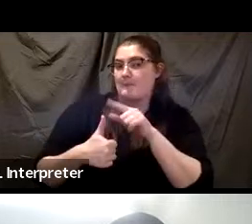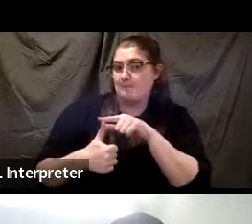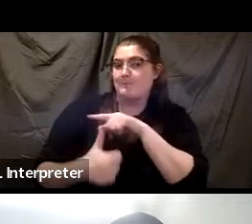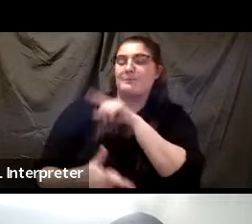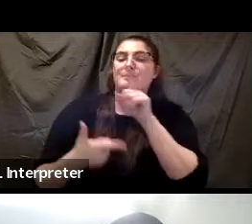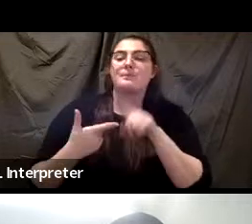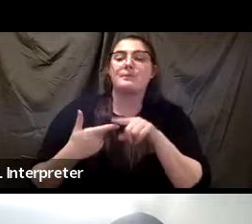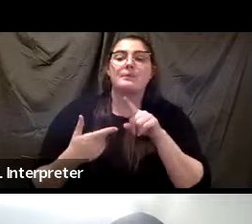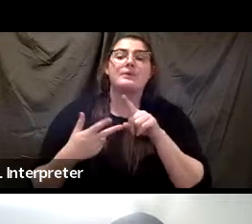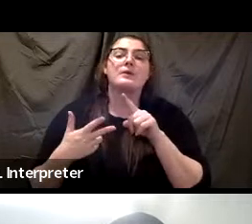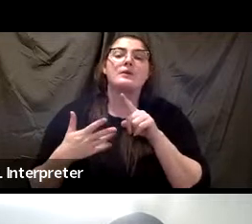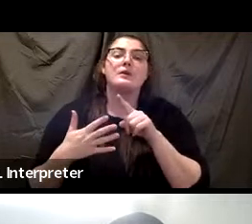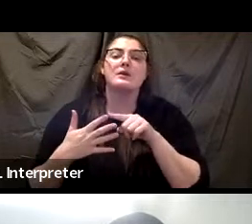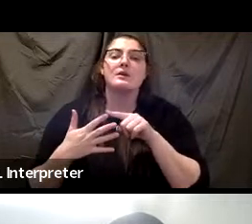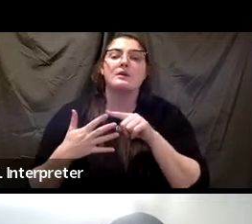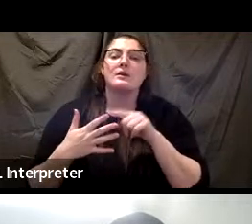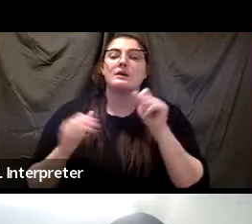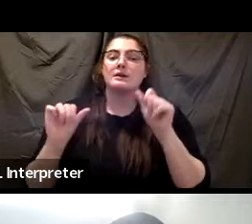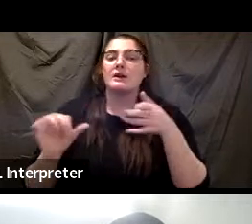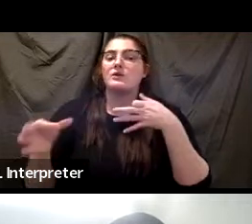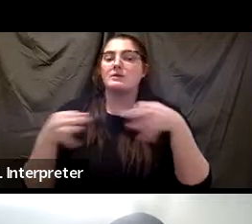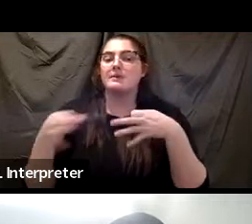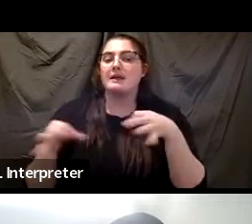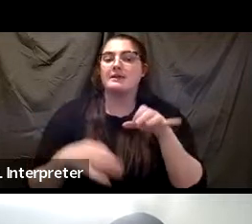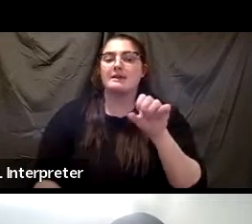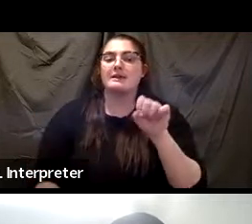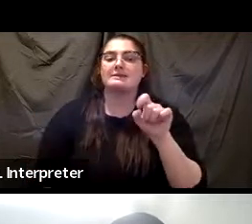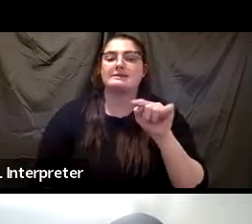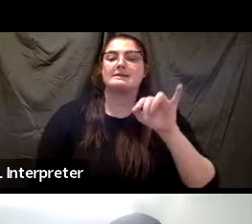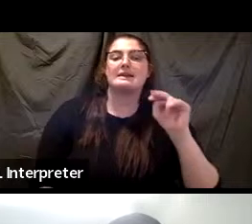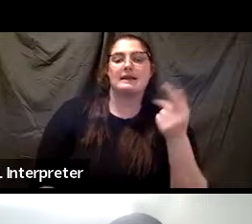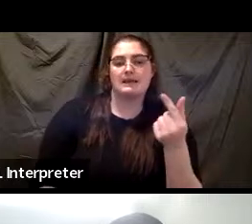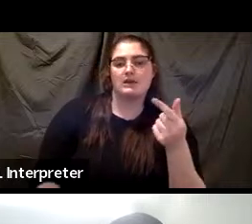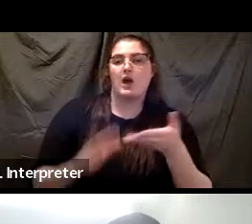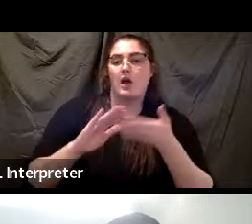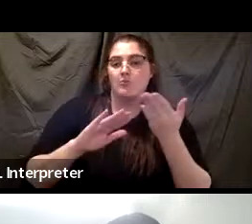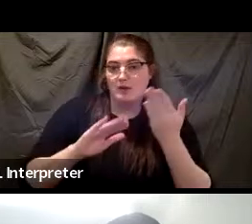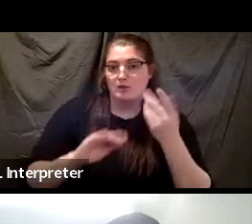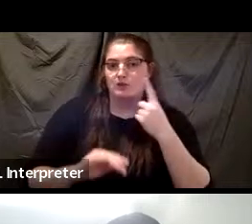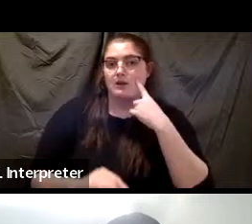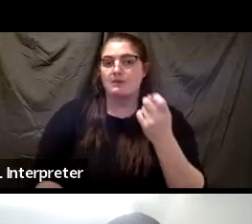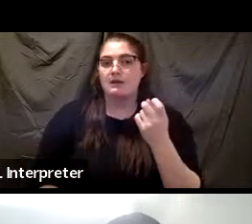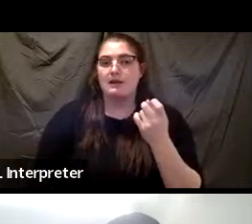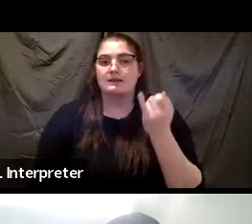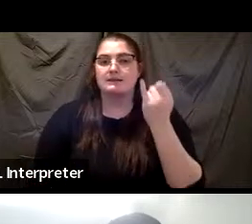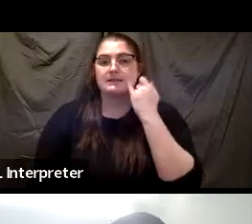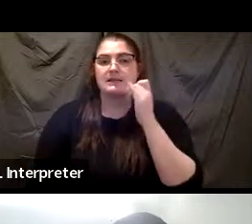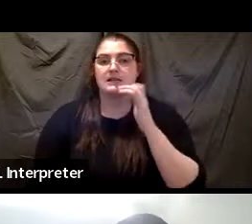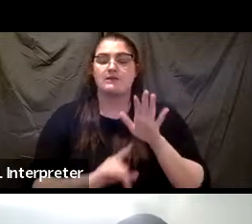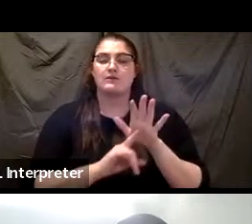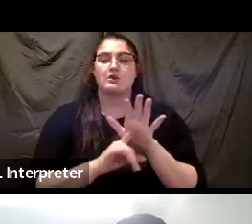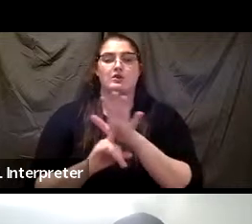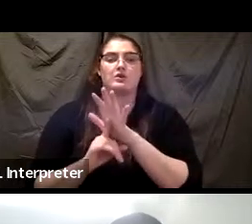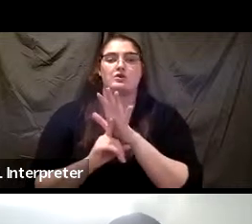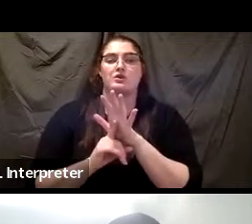you explain the sting operation? Because if you're going